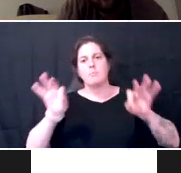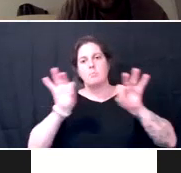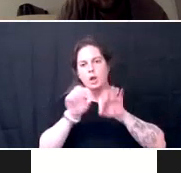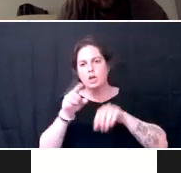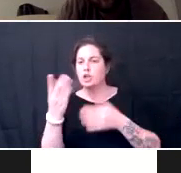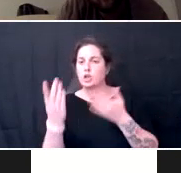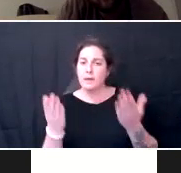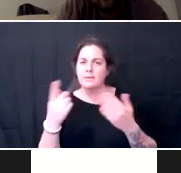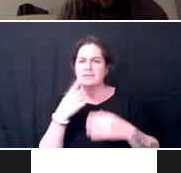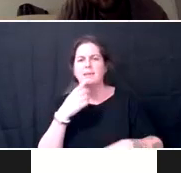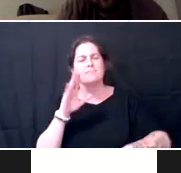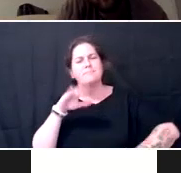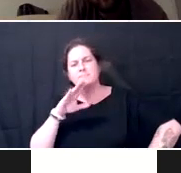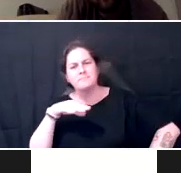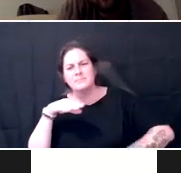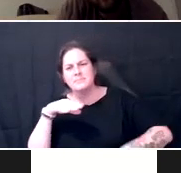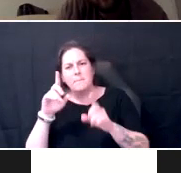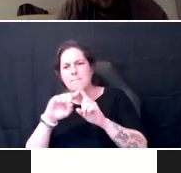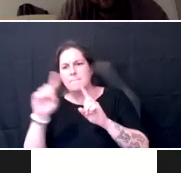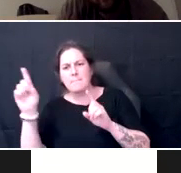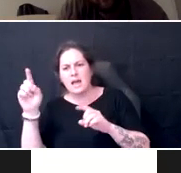say, hey, when this object hits the ground,